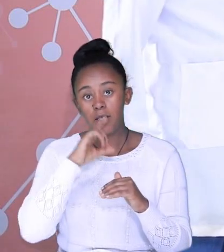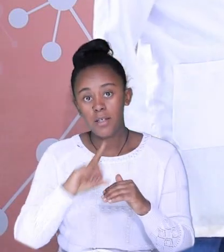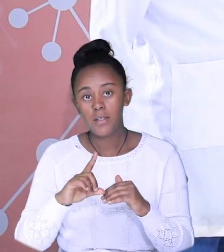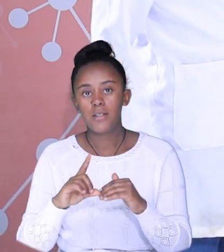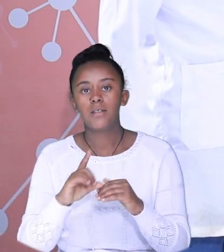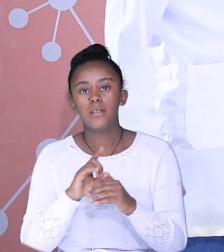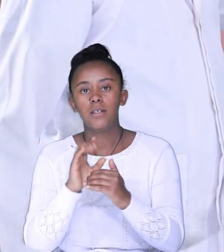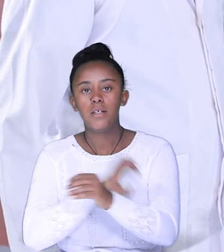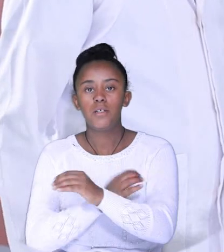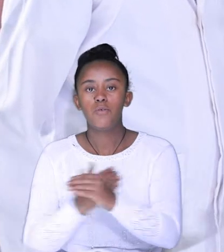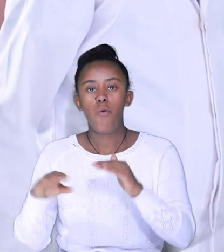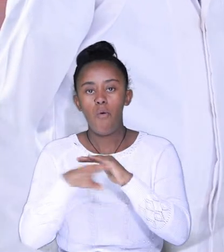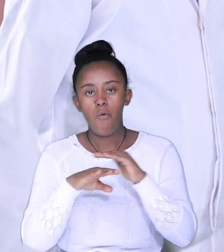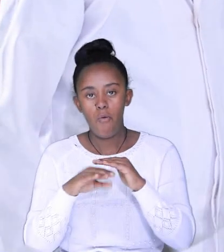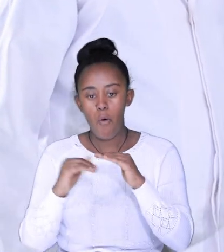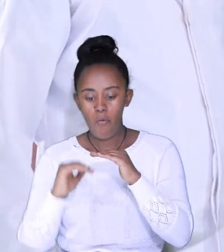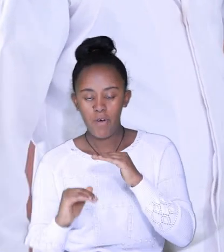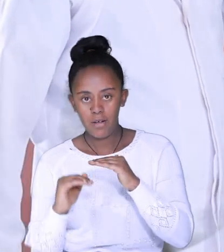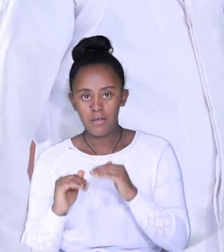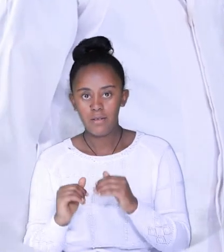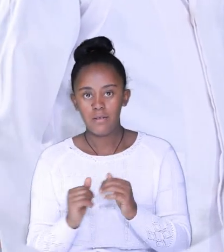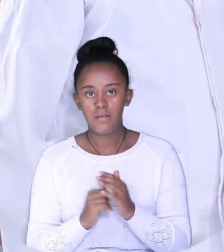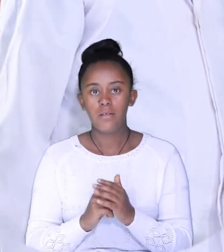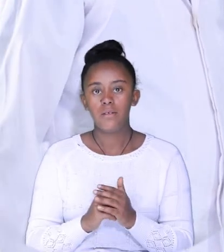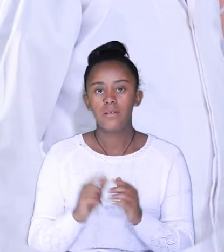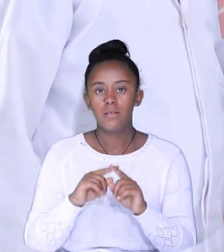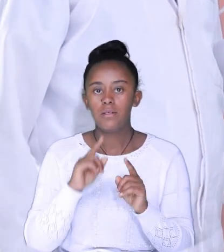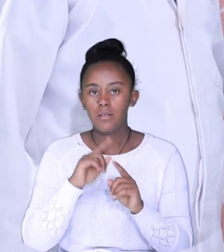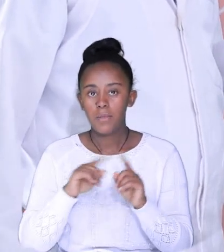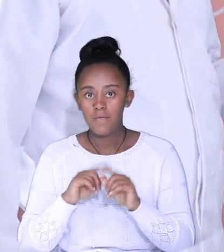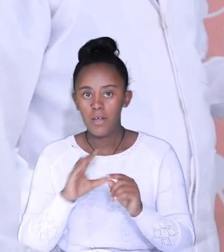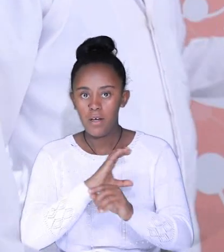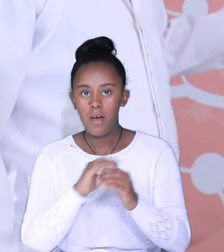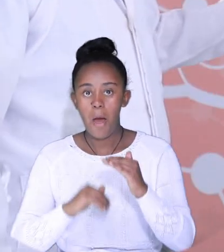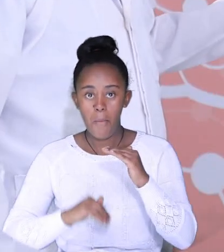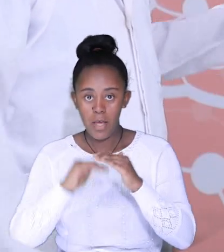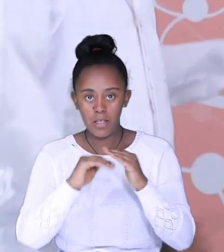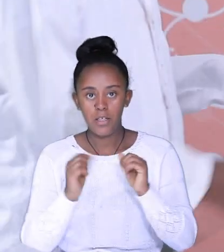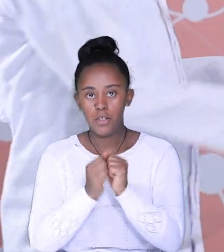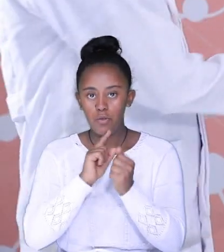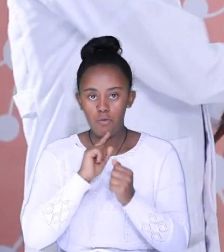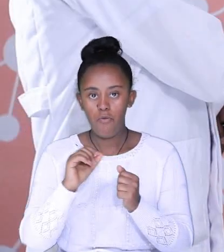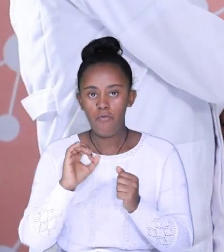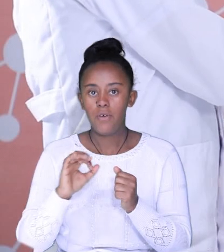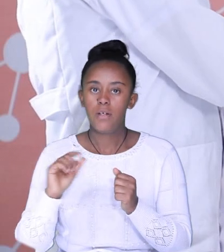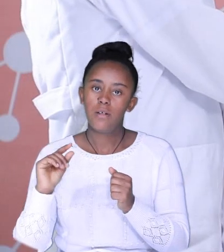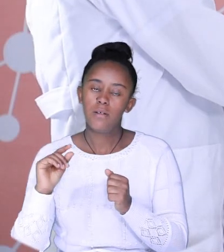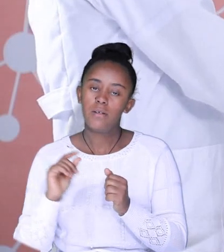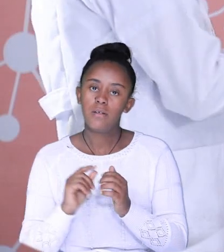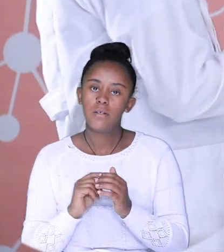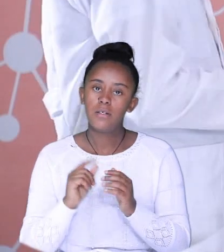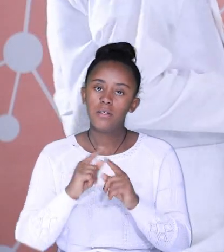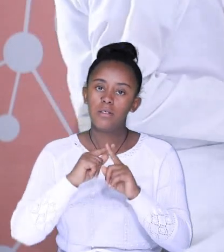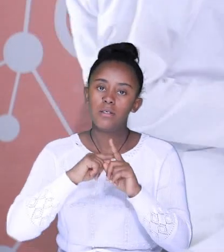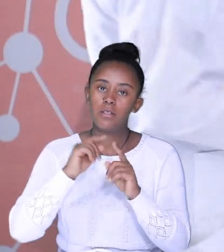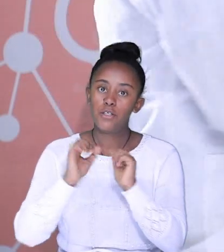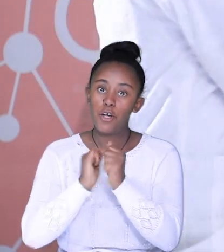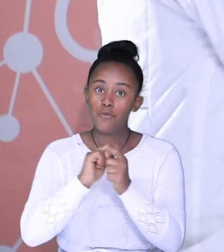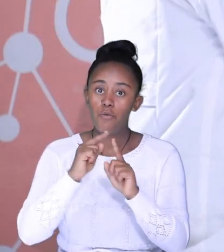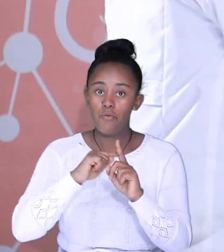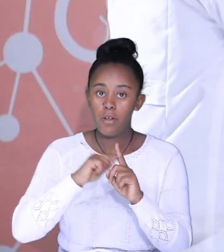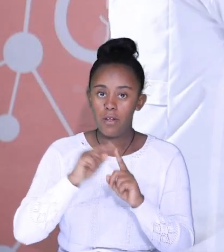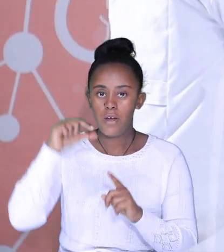over specific heat capacity times change of temperature. And also change of temperature is equal to